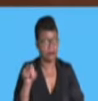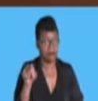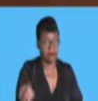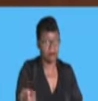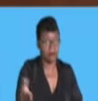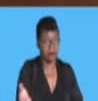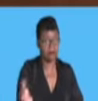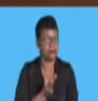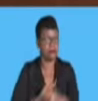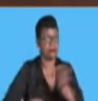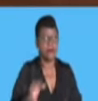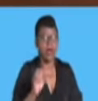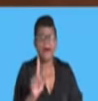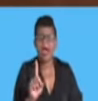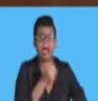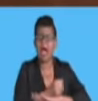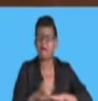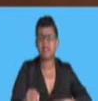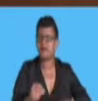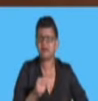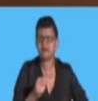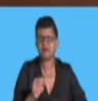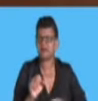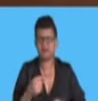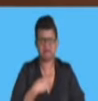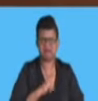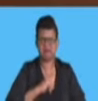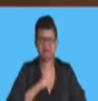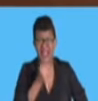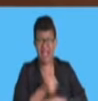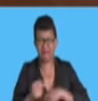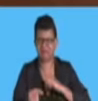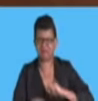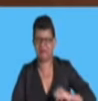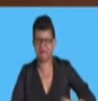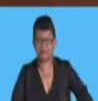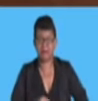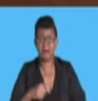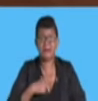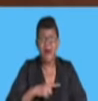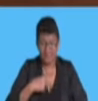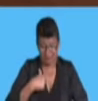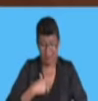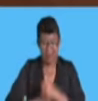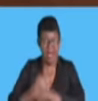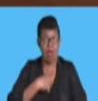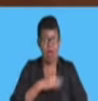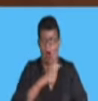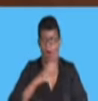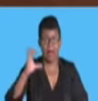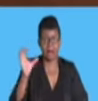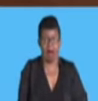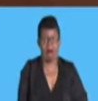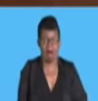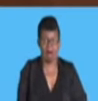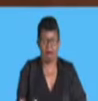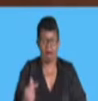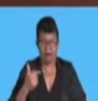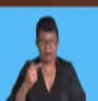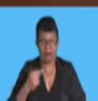by government. He was one of my company commanders when I was battalion commander, the Fiji Battalion, serving as part of the United Nations